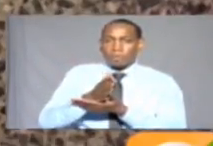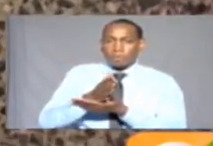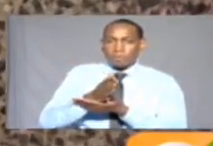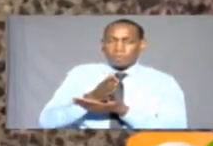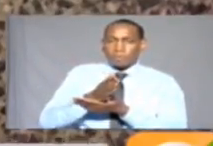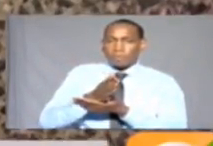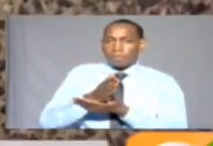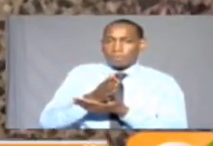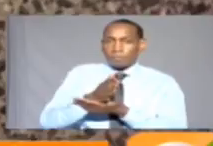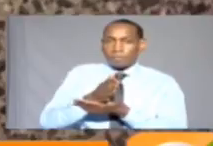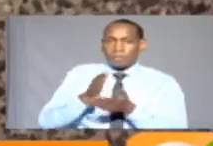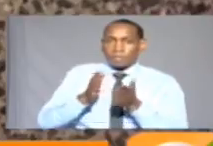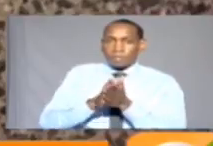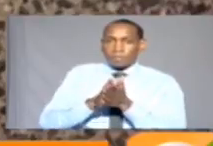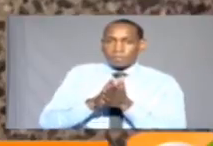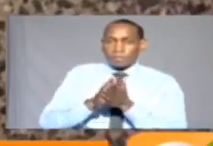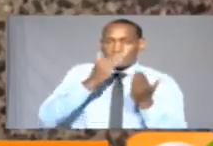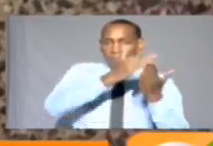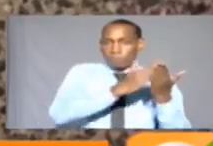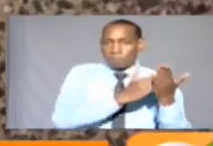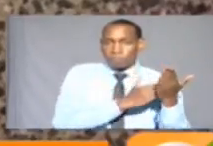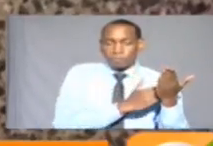densification and intensification program,